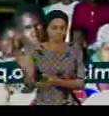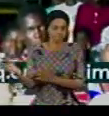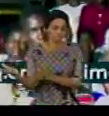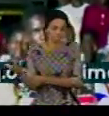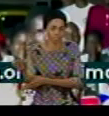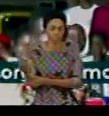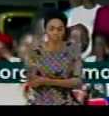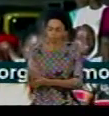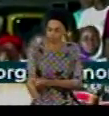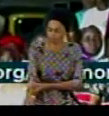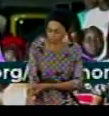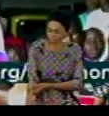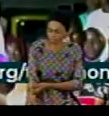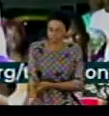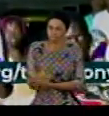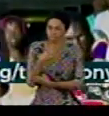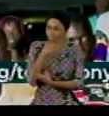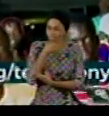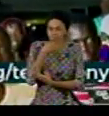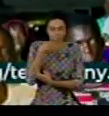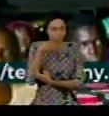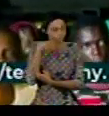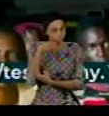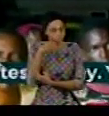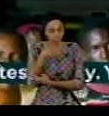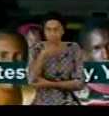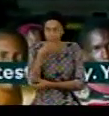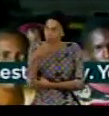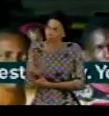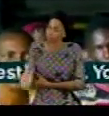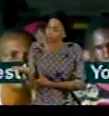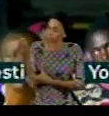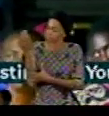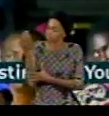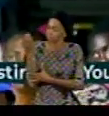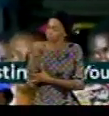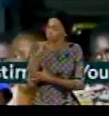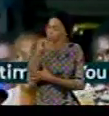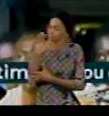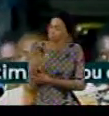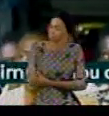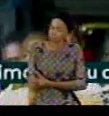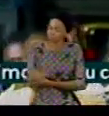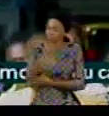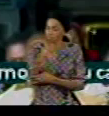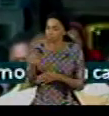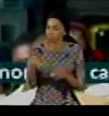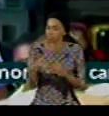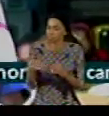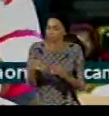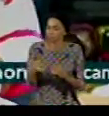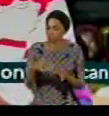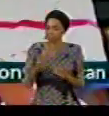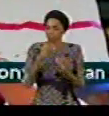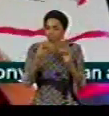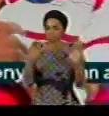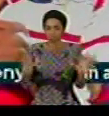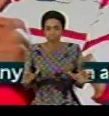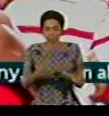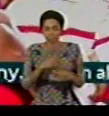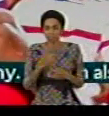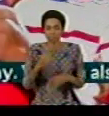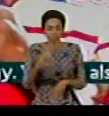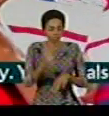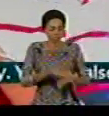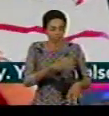I don't understand I can't raise it up my uncle I can't do anything ah what is going on then I woke up